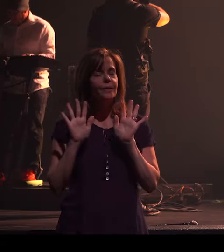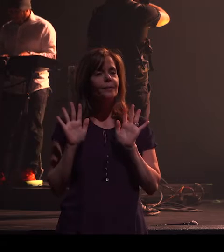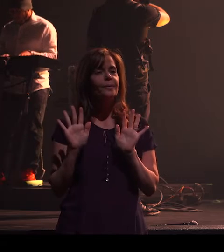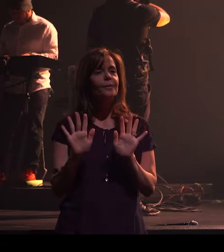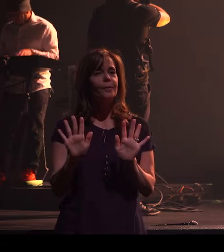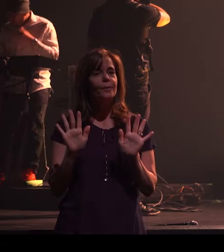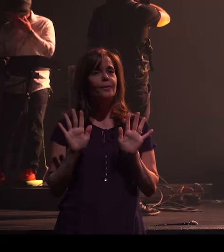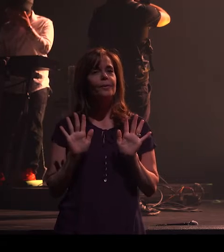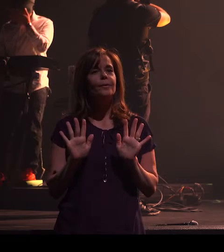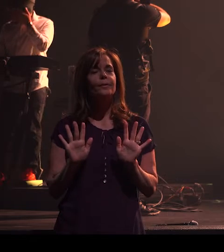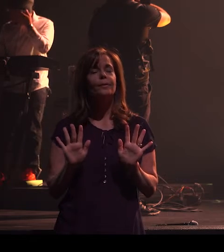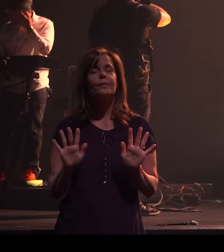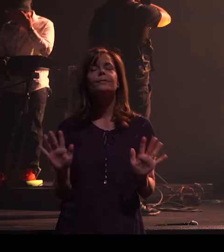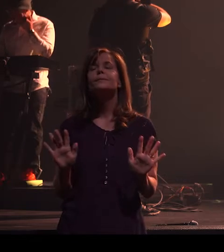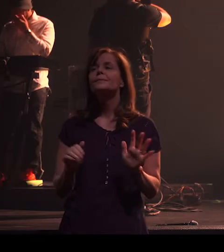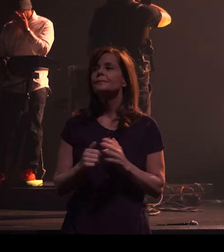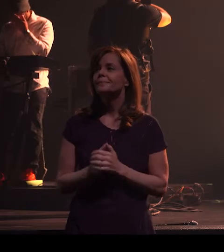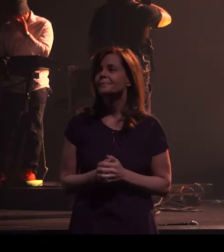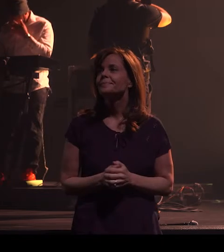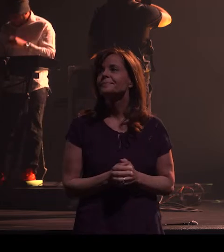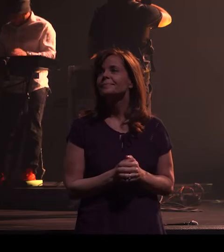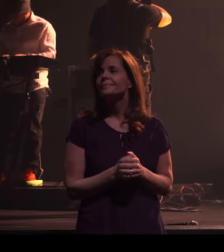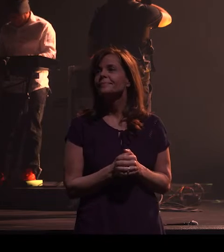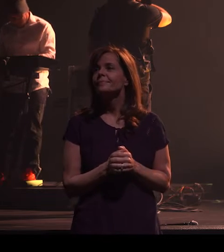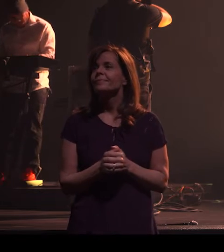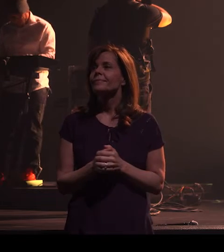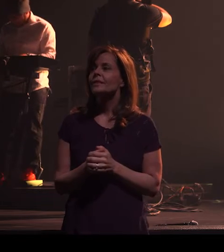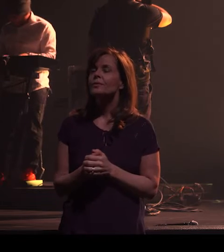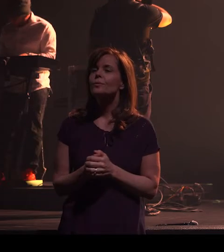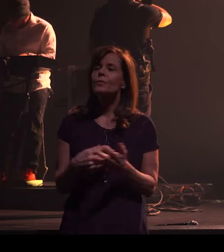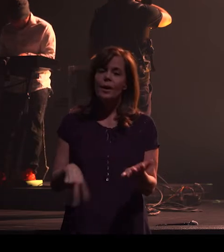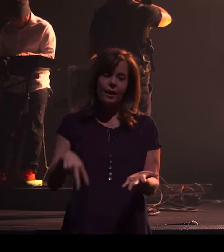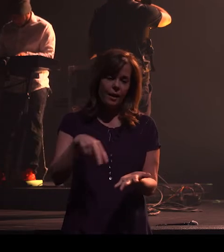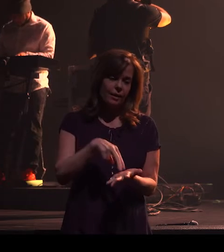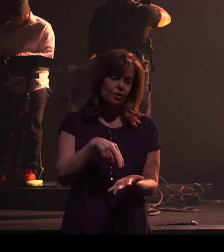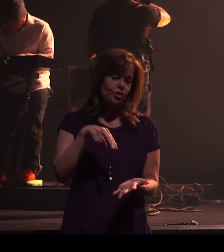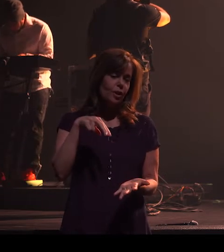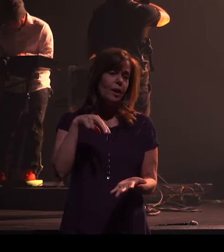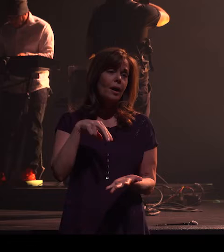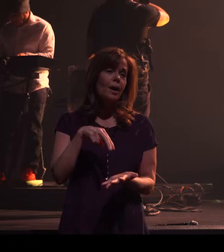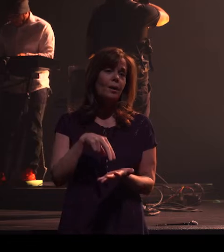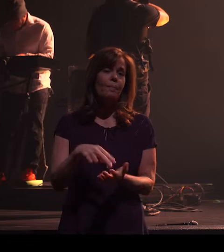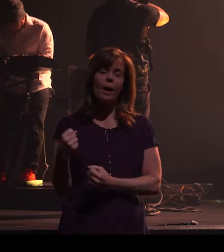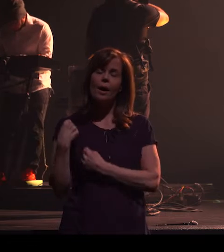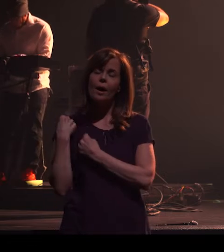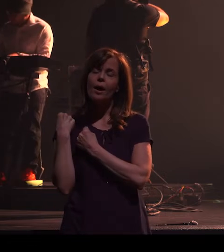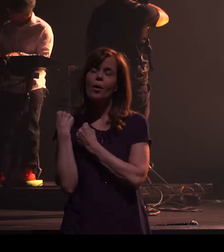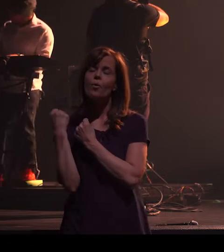miracles. This resurrection.